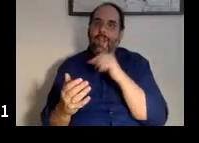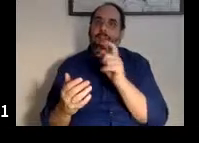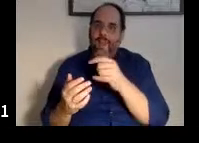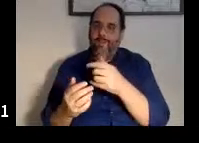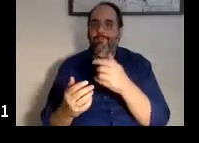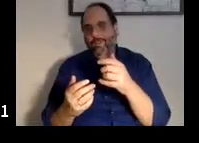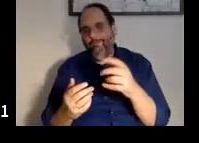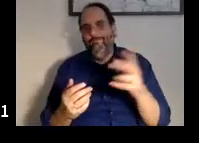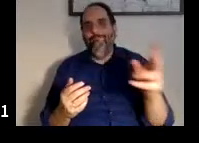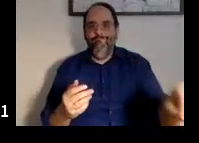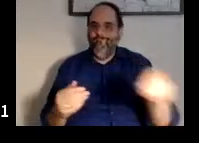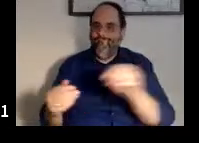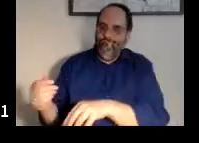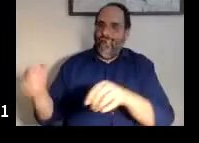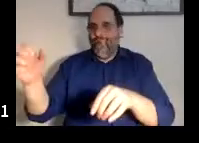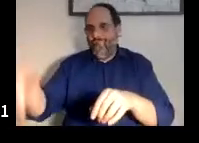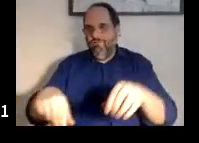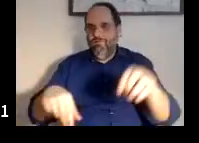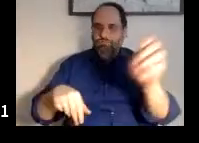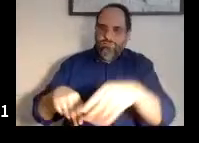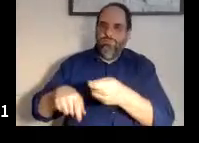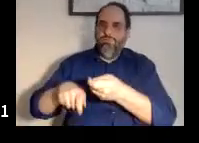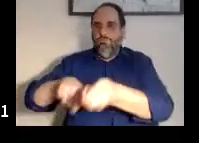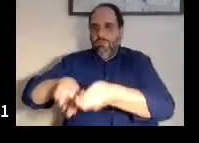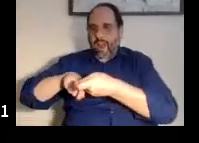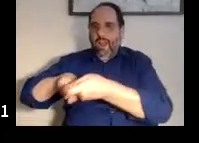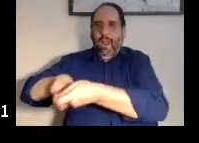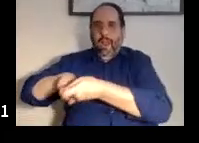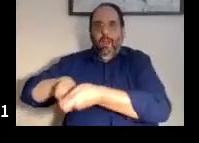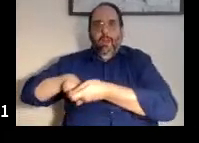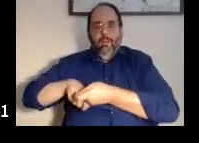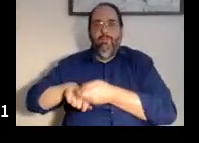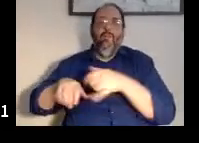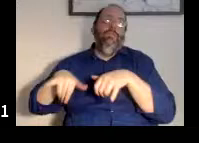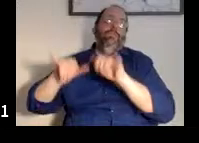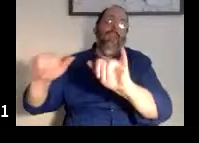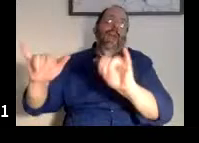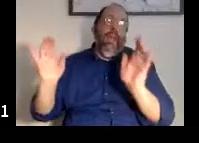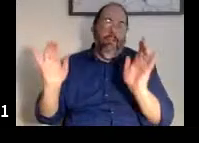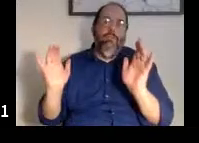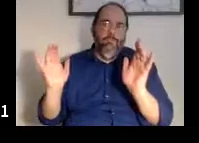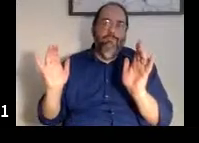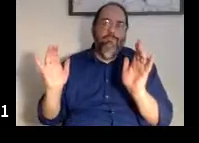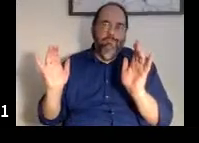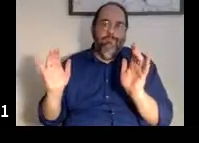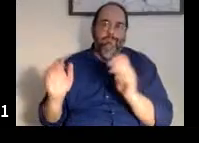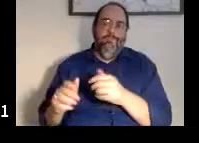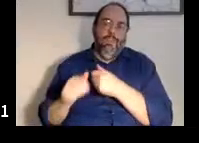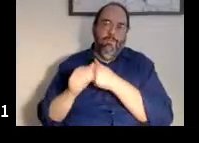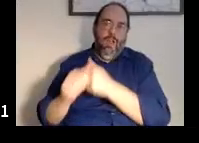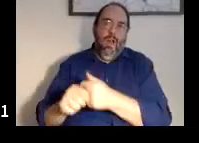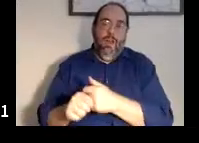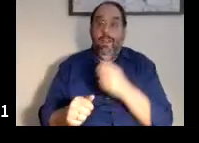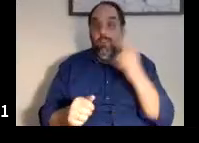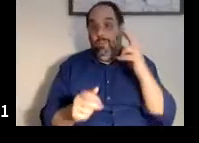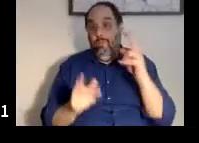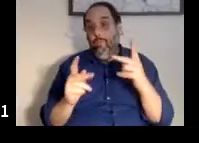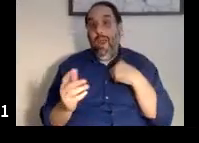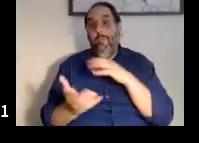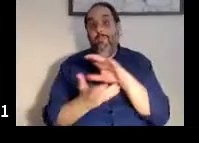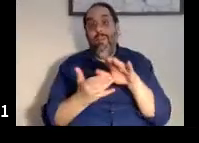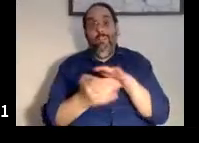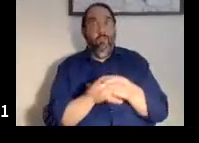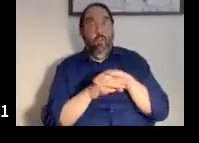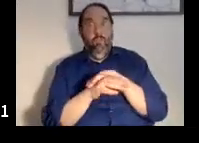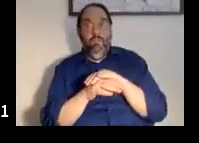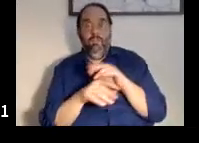to maintain a loose fill product to those accessible play components. And that's why people start mixing surfaces, right? That's why